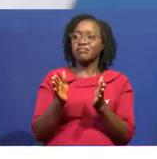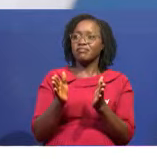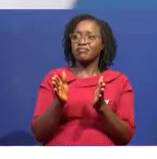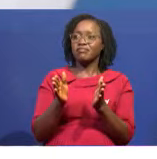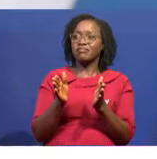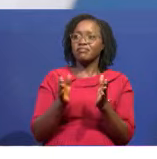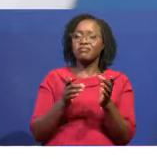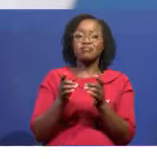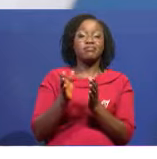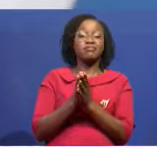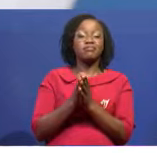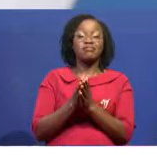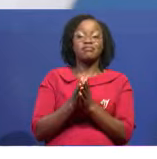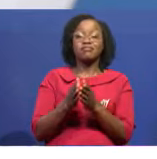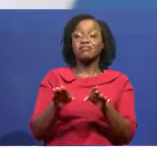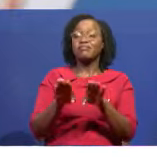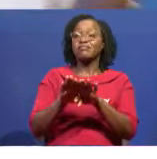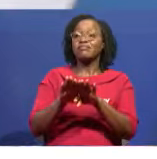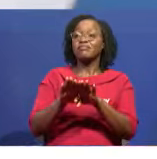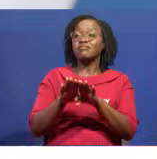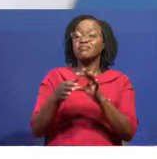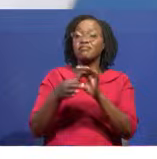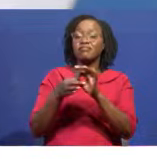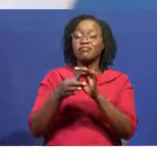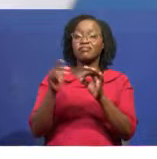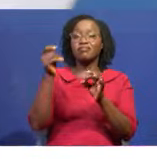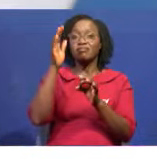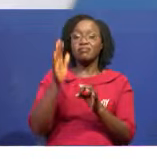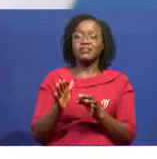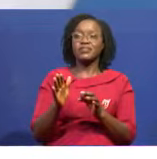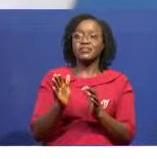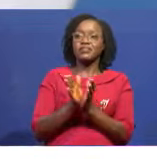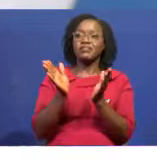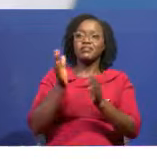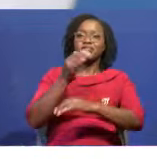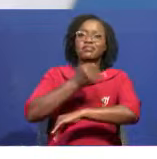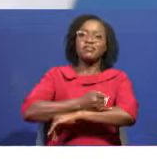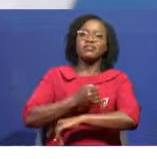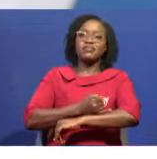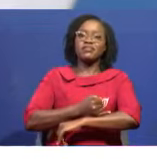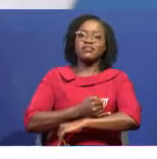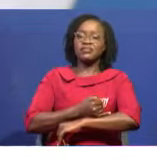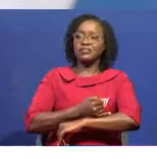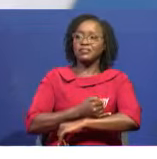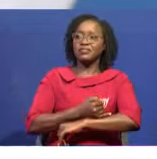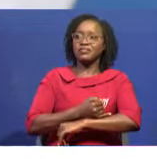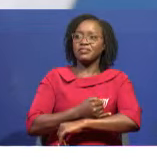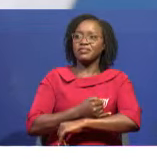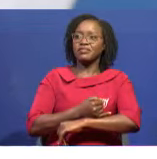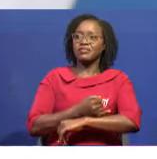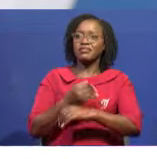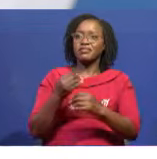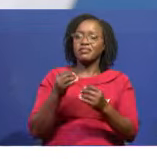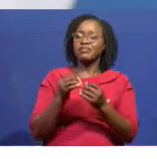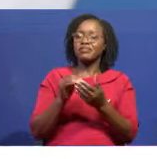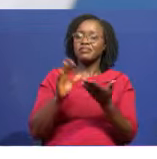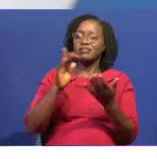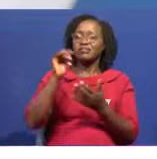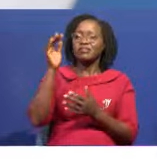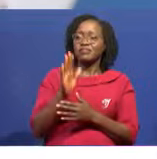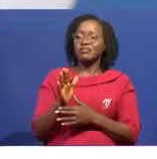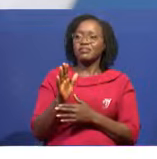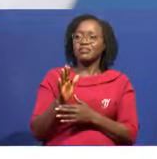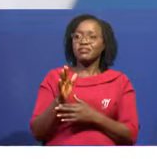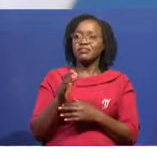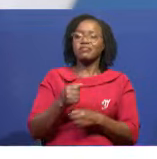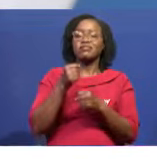Ombudsman's office is a bridge between the Kenyan people and these public institutions. And the more you give out this information, the more the Kenyan people will